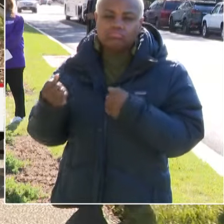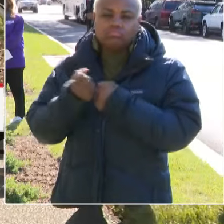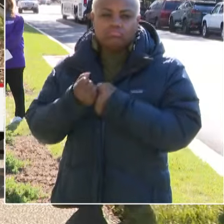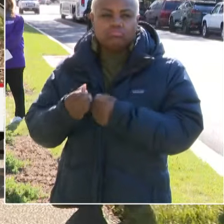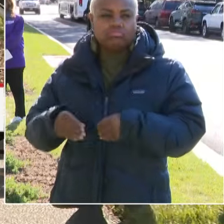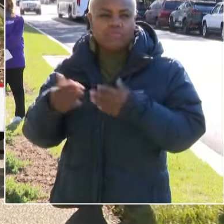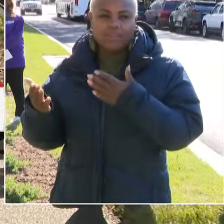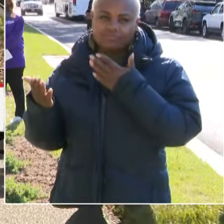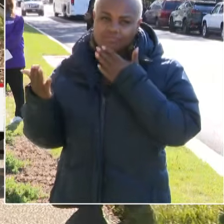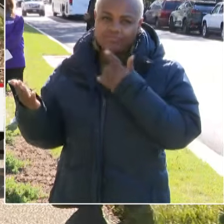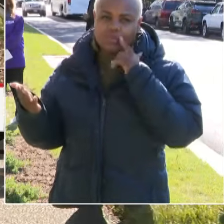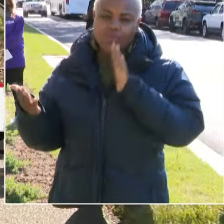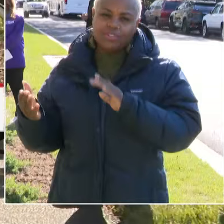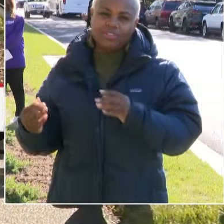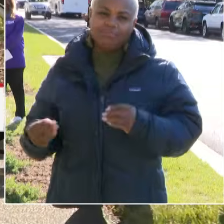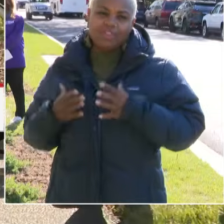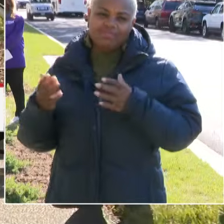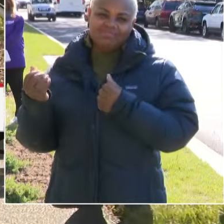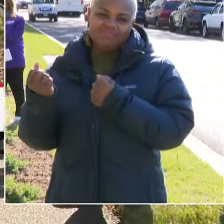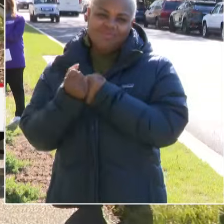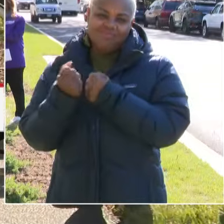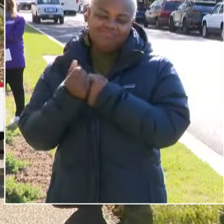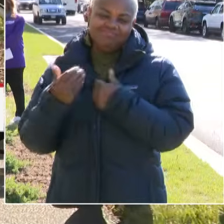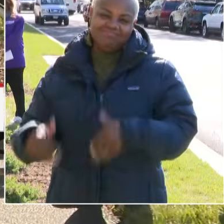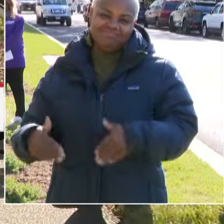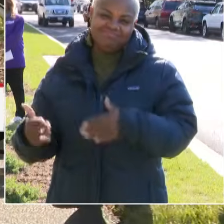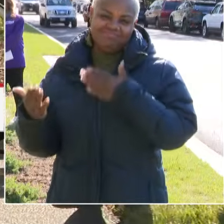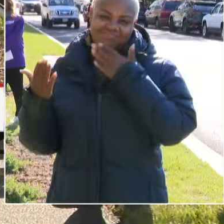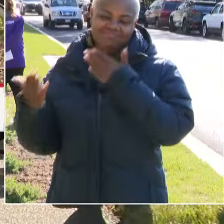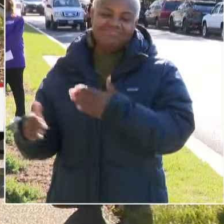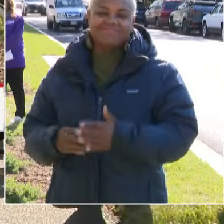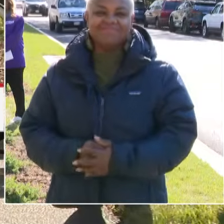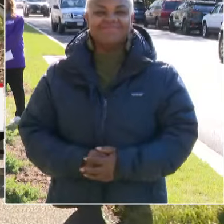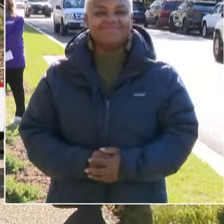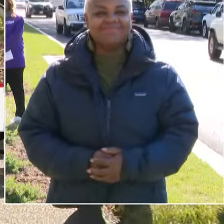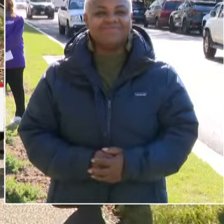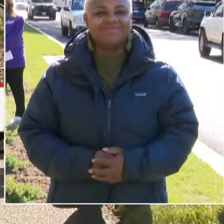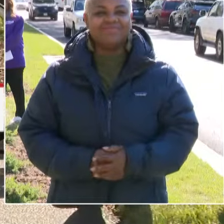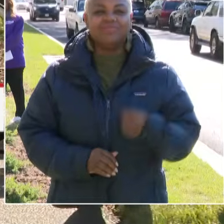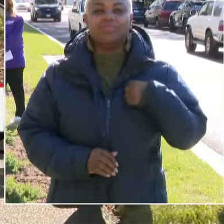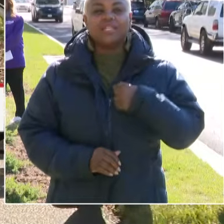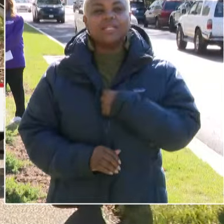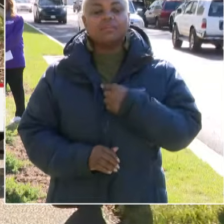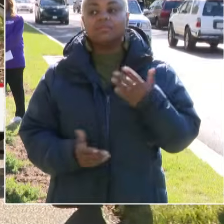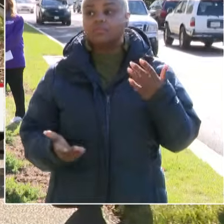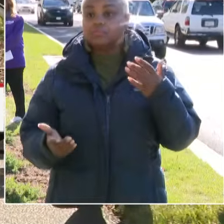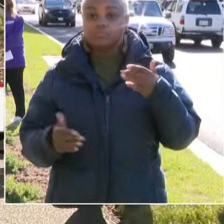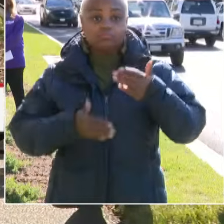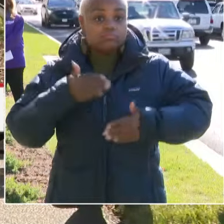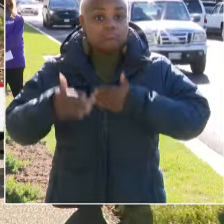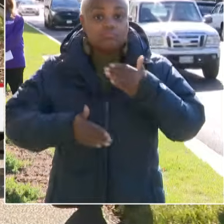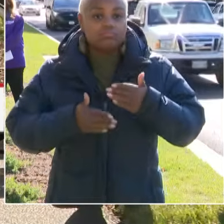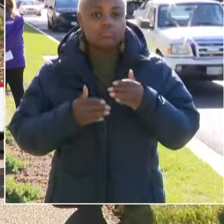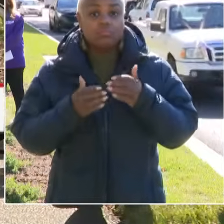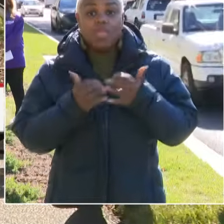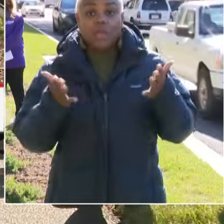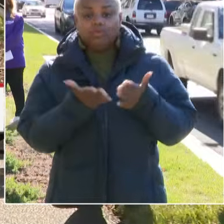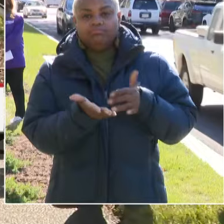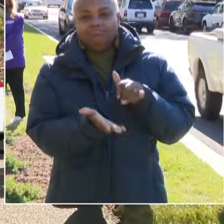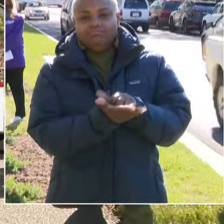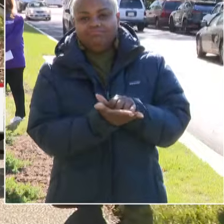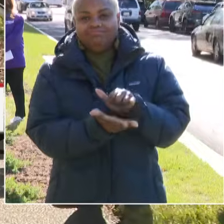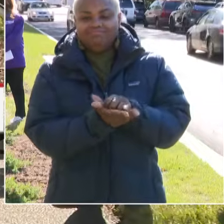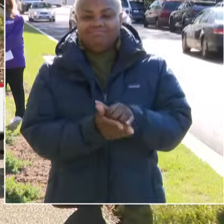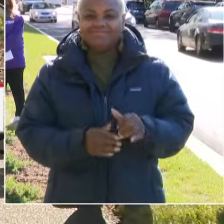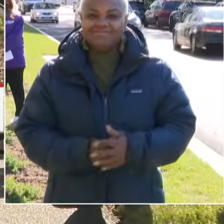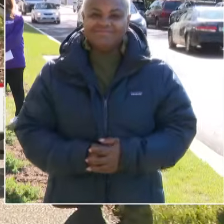inspiration and your support of ANC 4B. We couldn't do it without you. And last, certainly not the least,